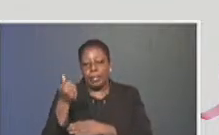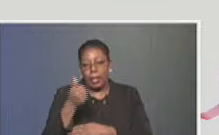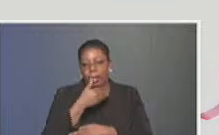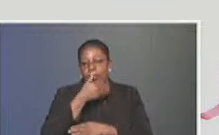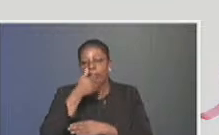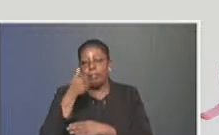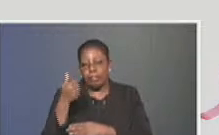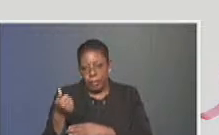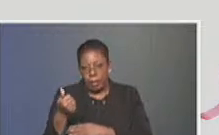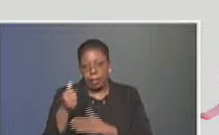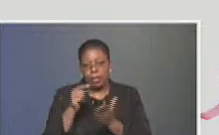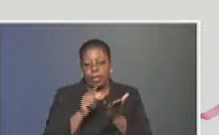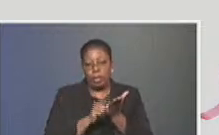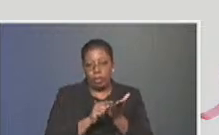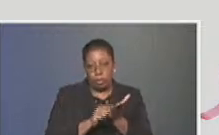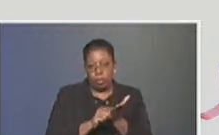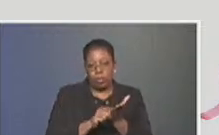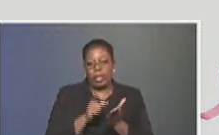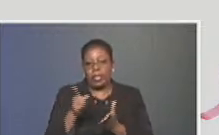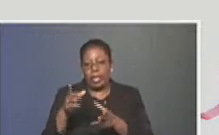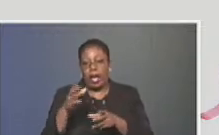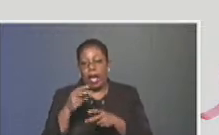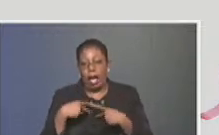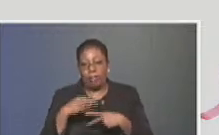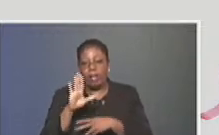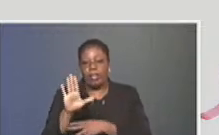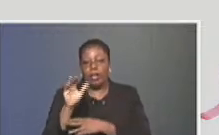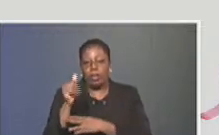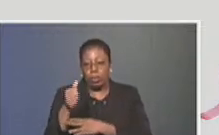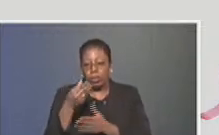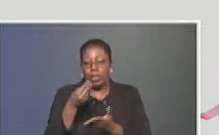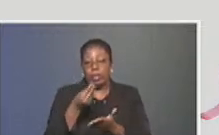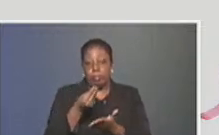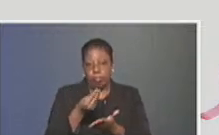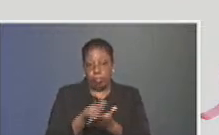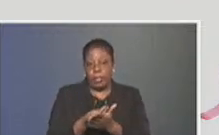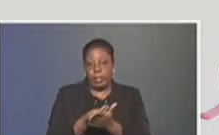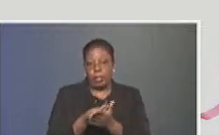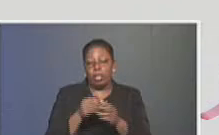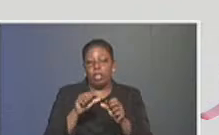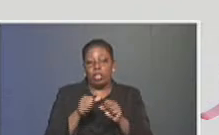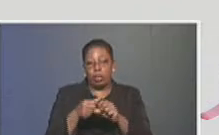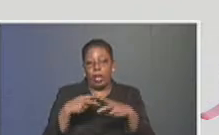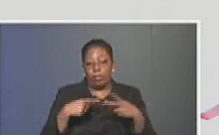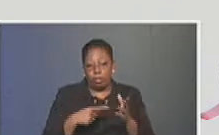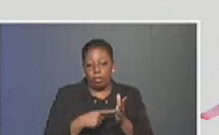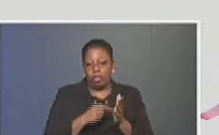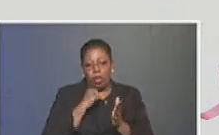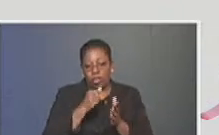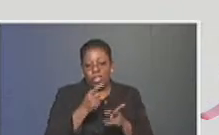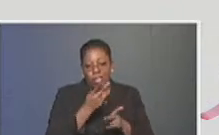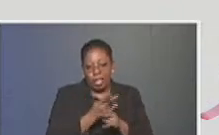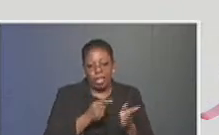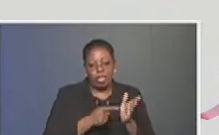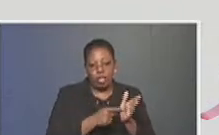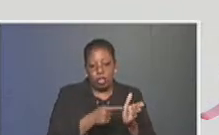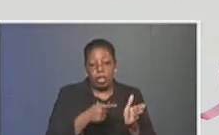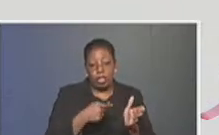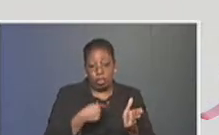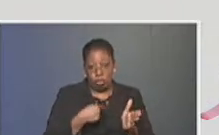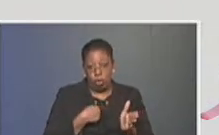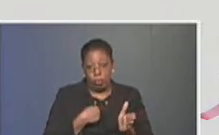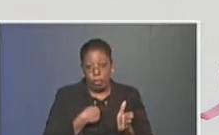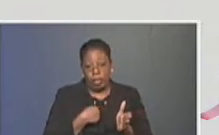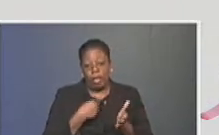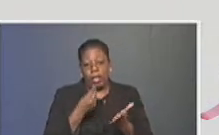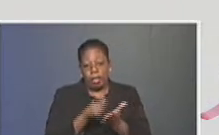news is that they got their own money. So we had this saying, show me the money. They've shown us the money.